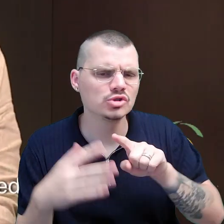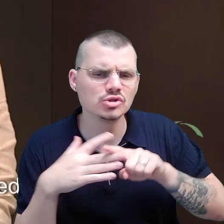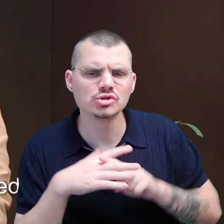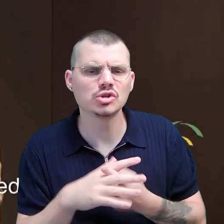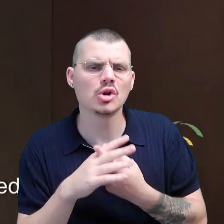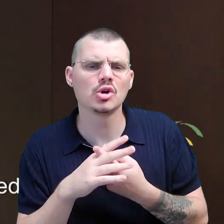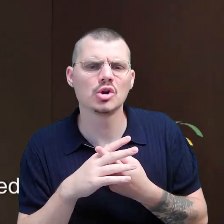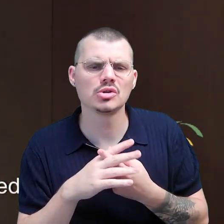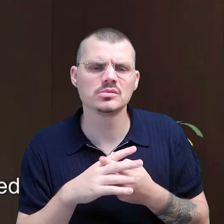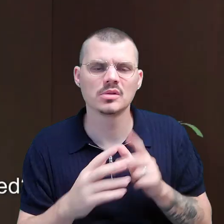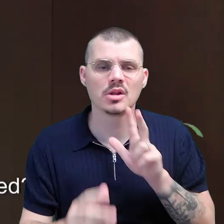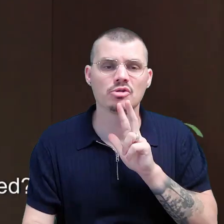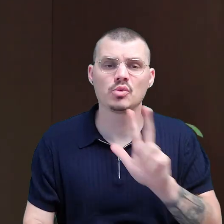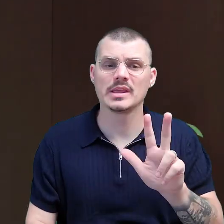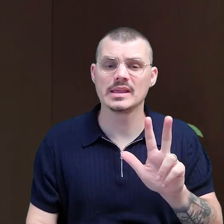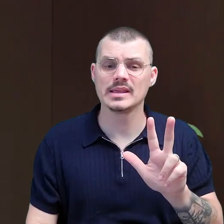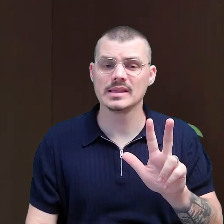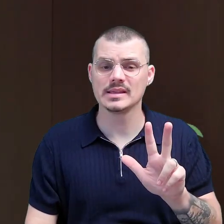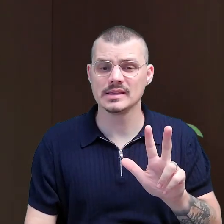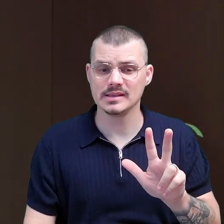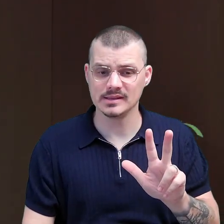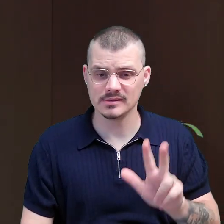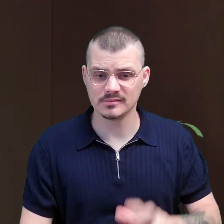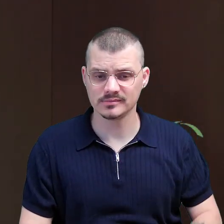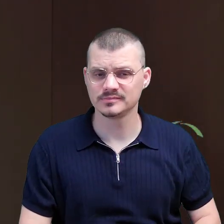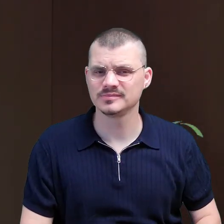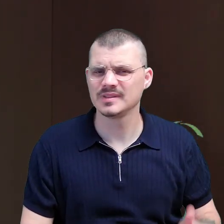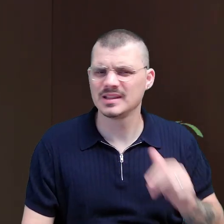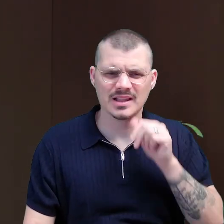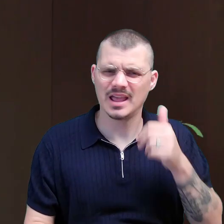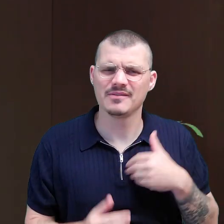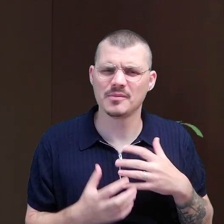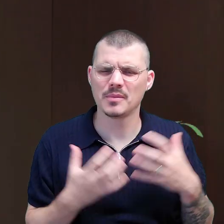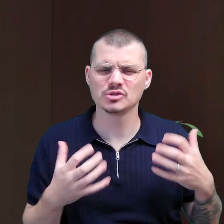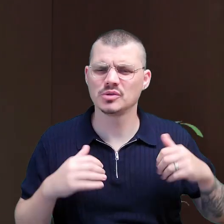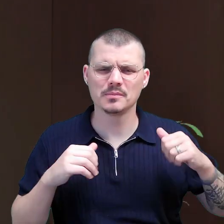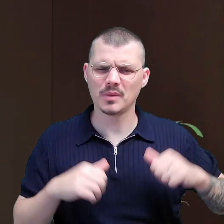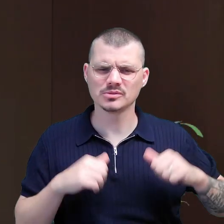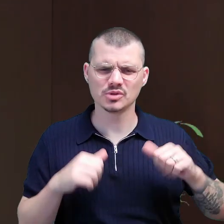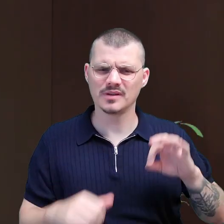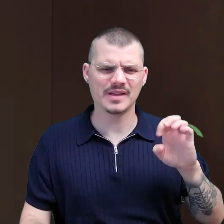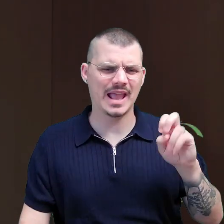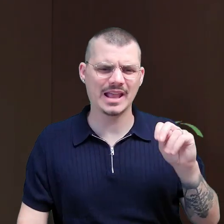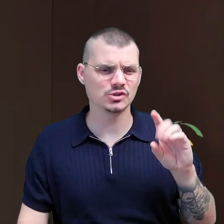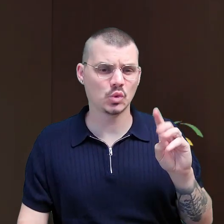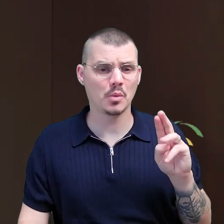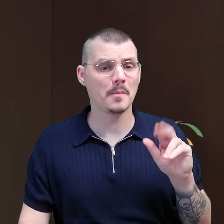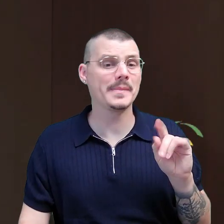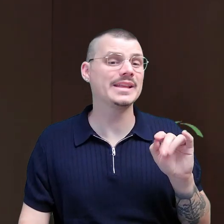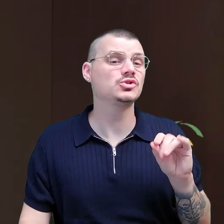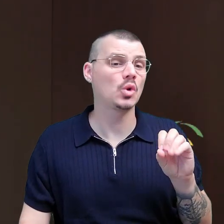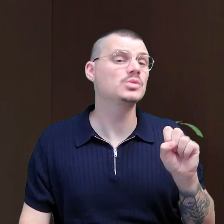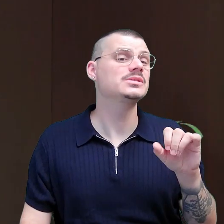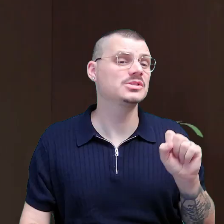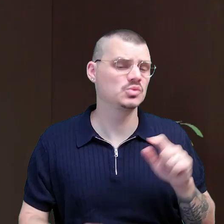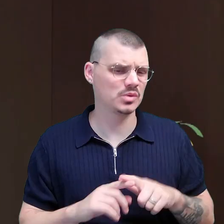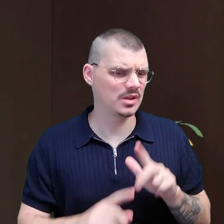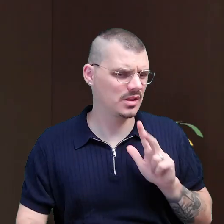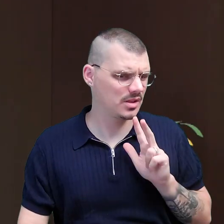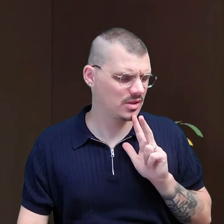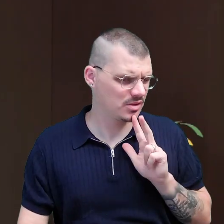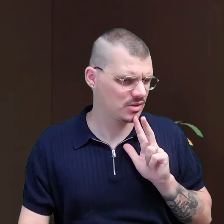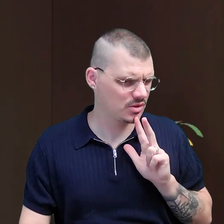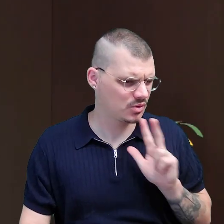old was she when it started? 3. She didn't have much possibility of endometriosis when she's